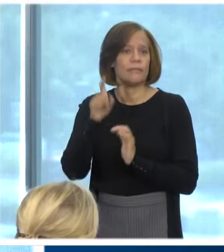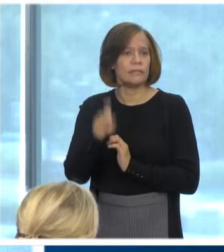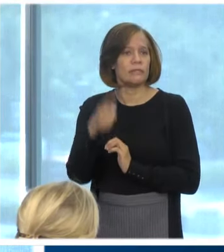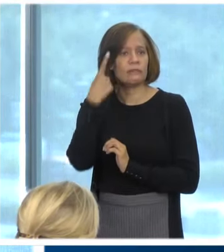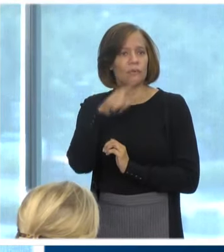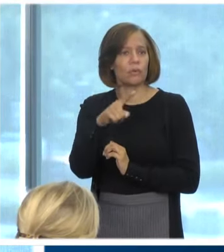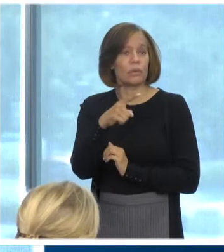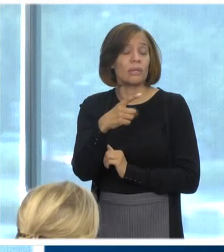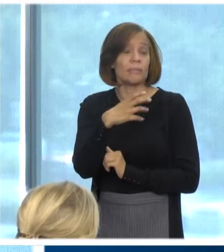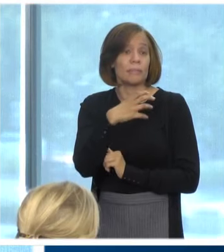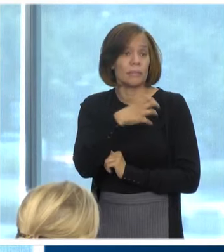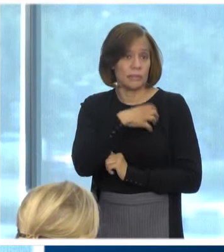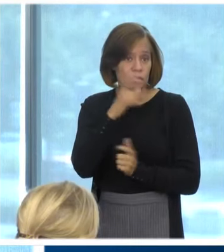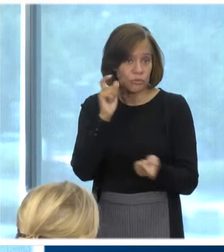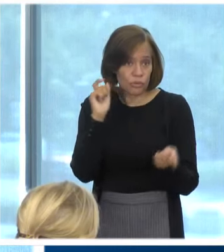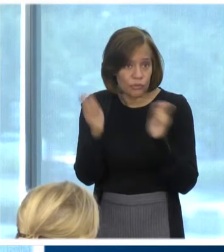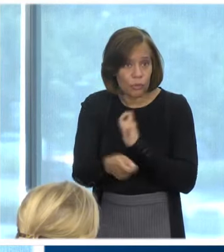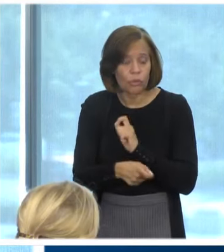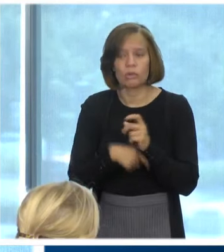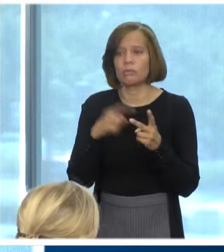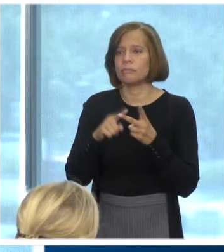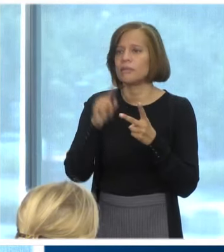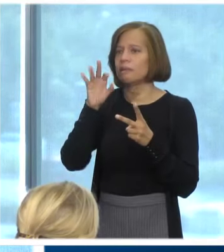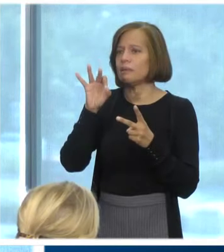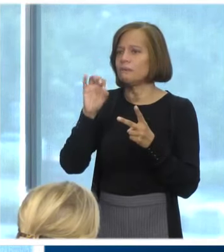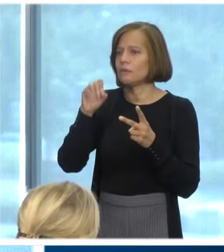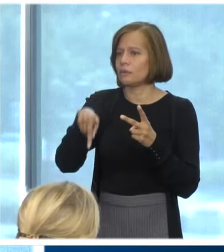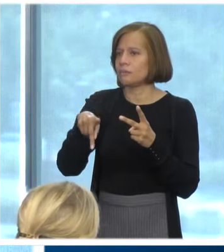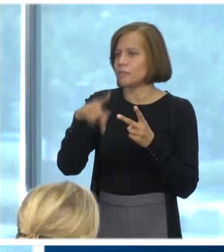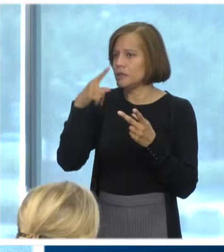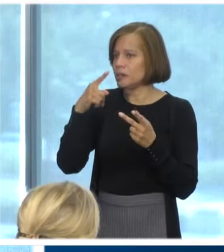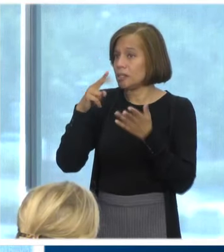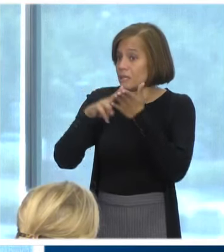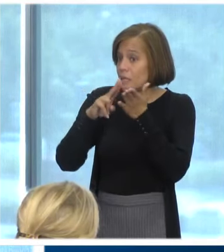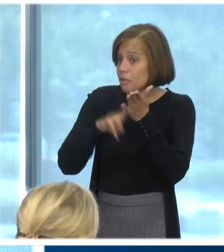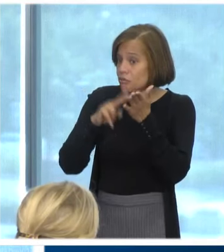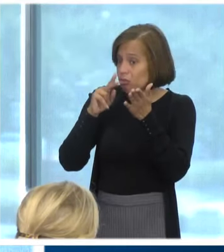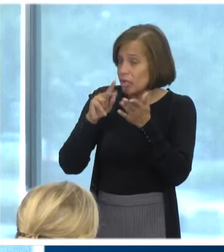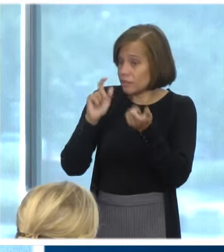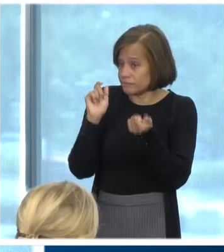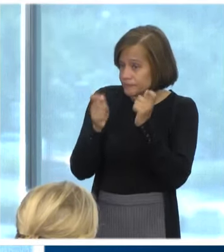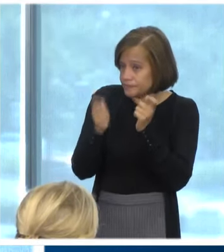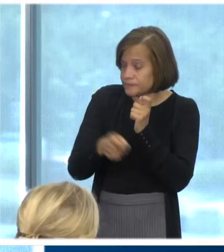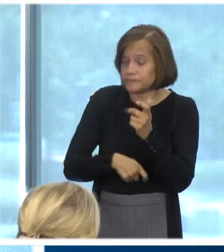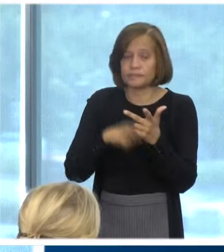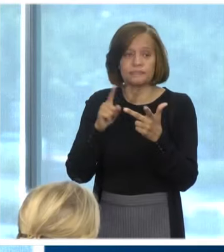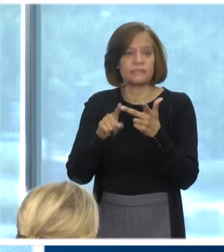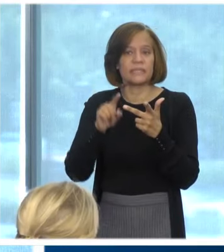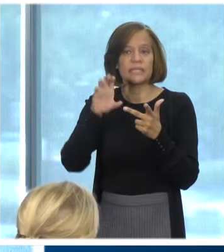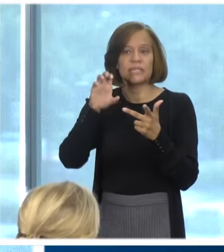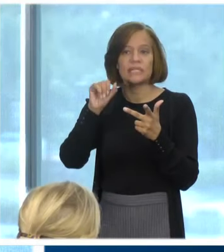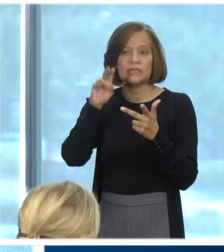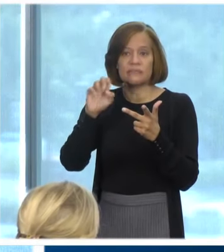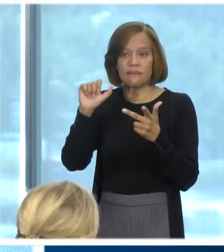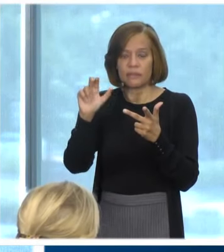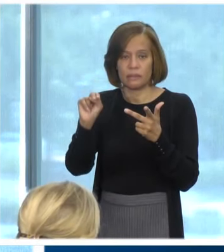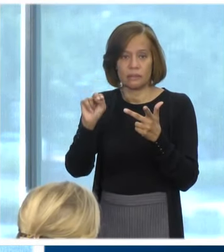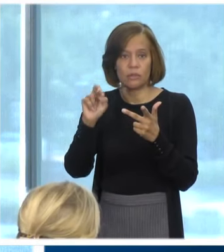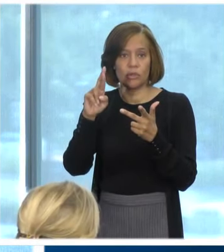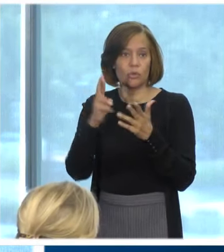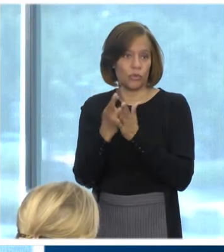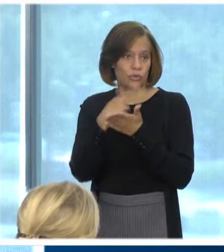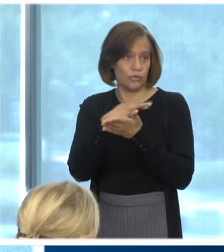reform, revisions to the FOP contract, and a civilian review board, an inspector general role